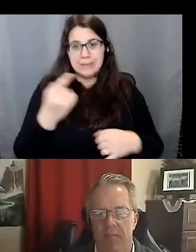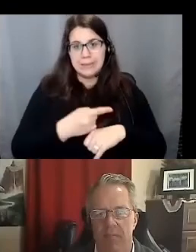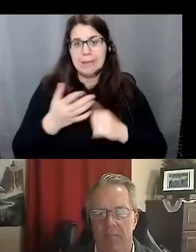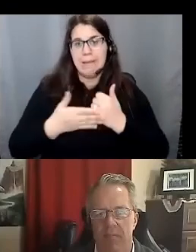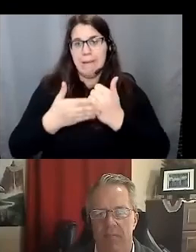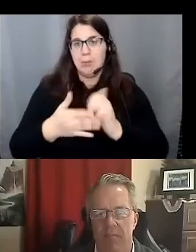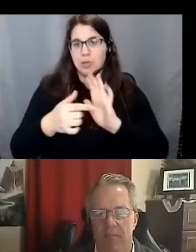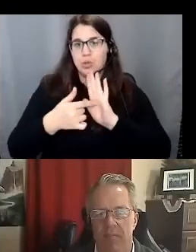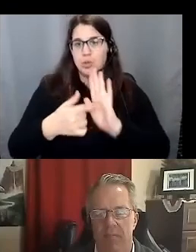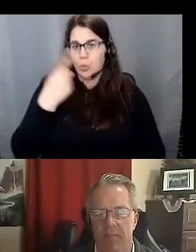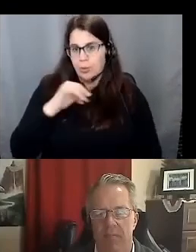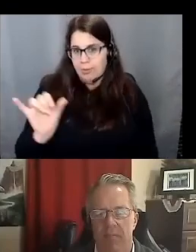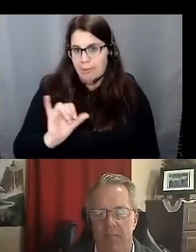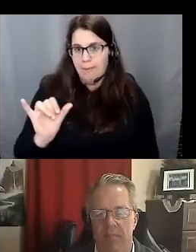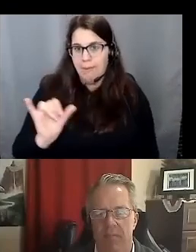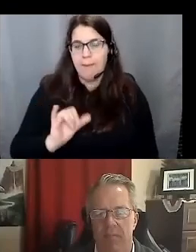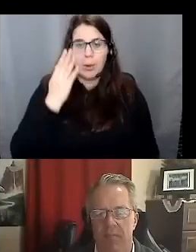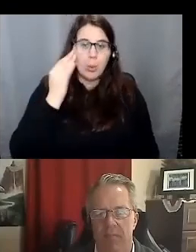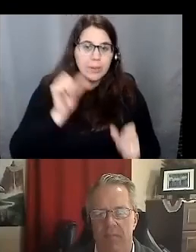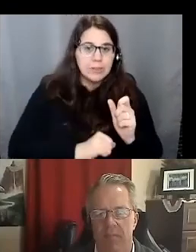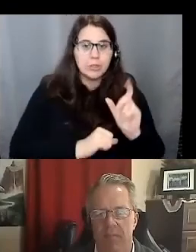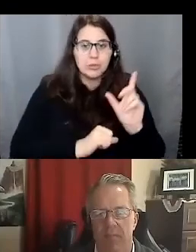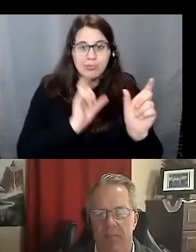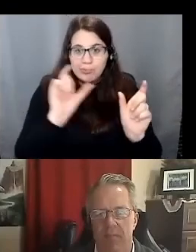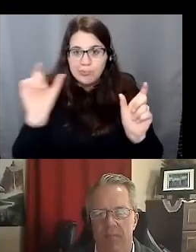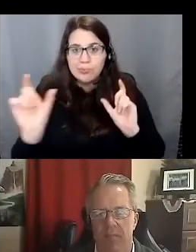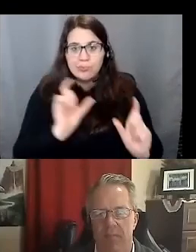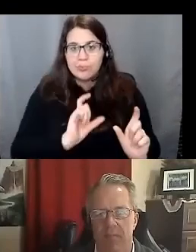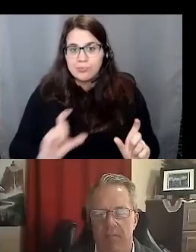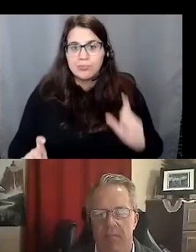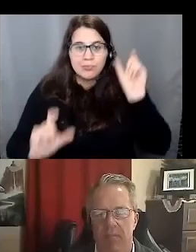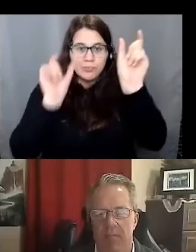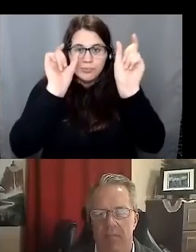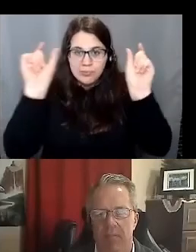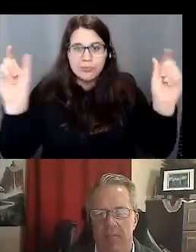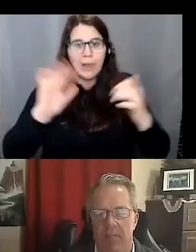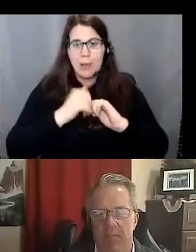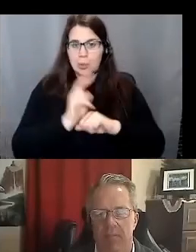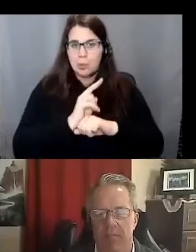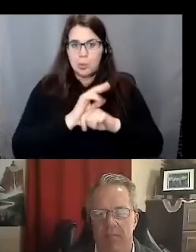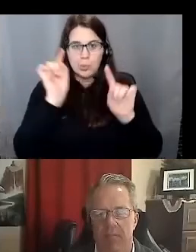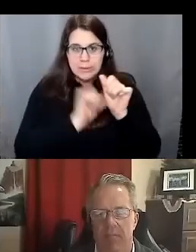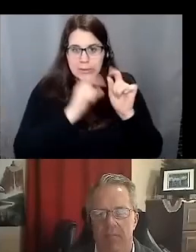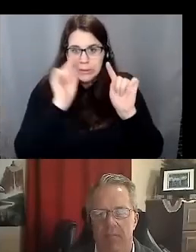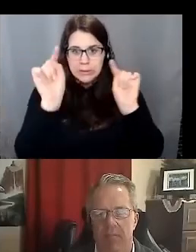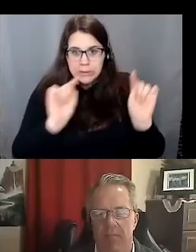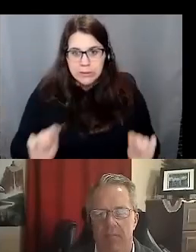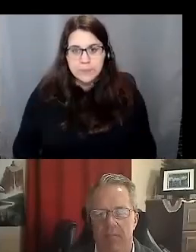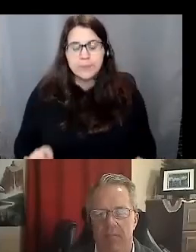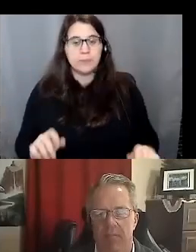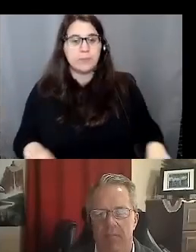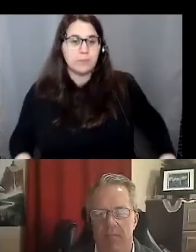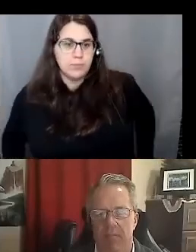you in knowing the features and what all of the functions look like and how to better use them. And so, Tom, I thought this